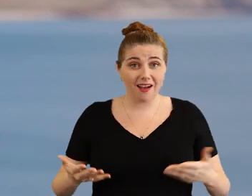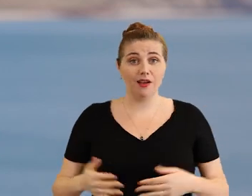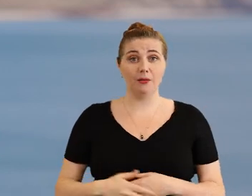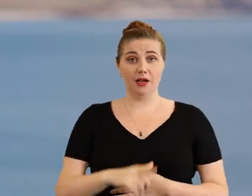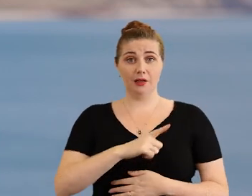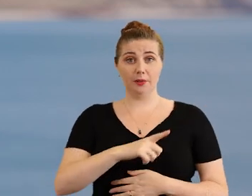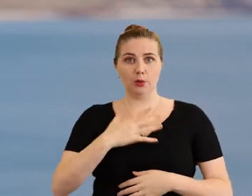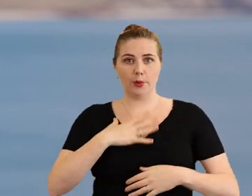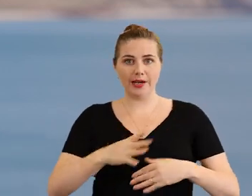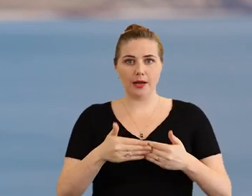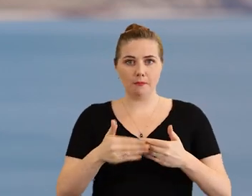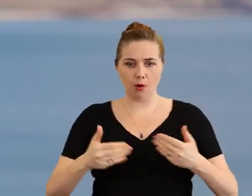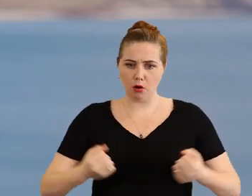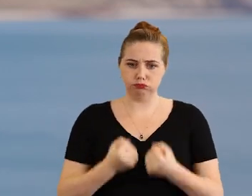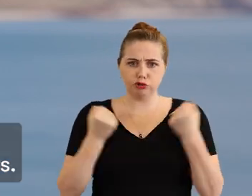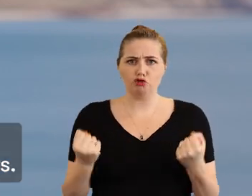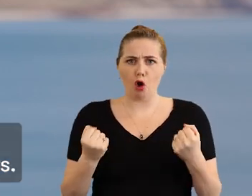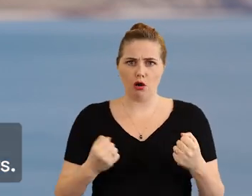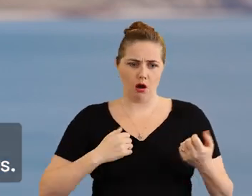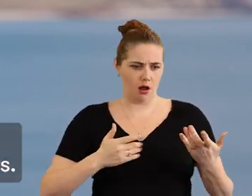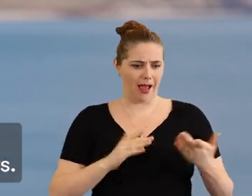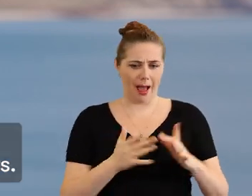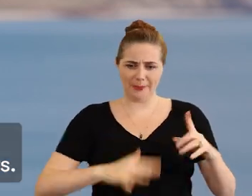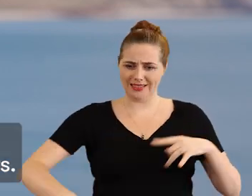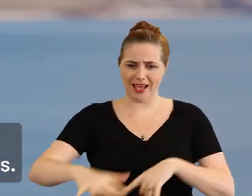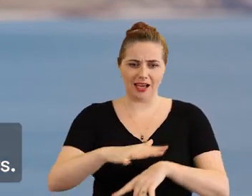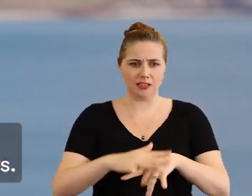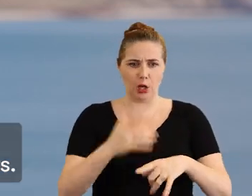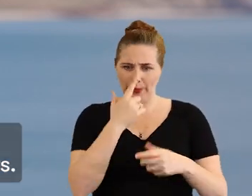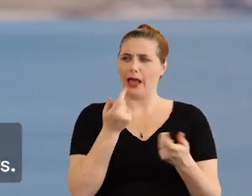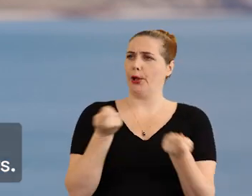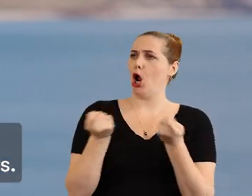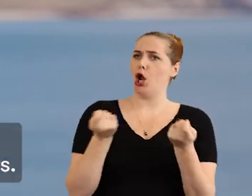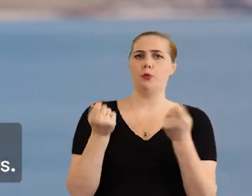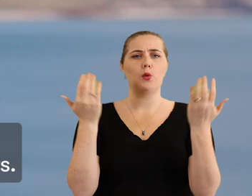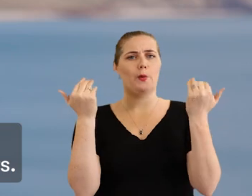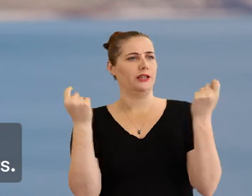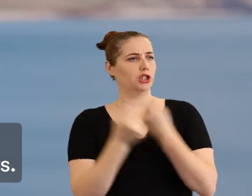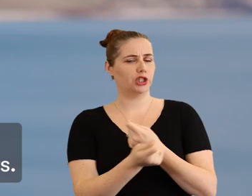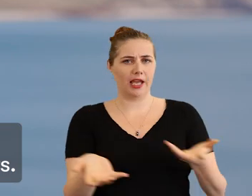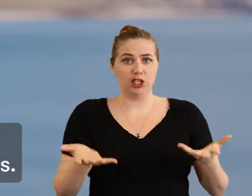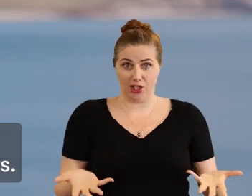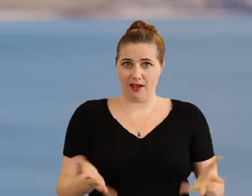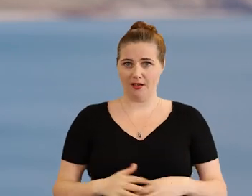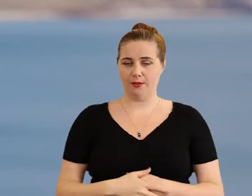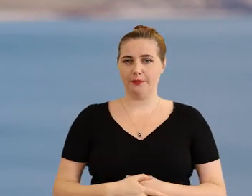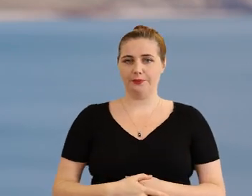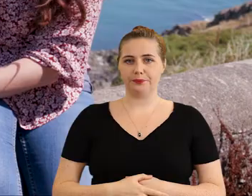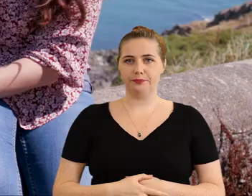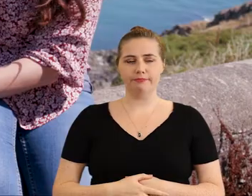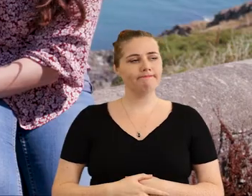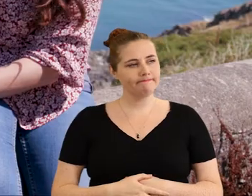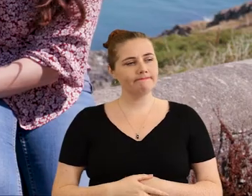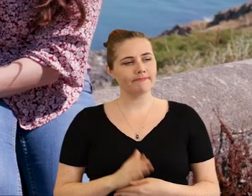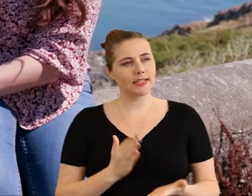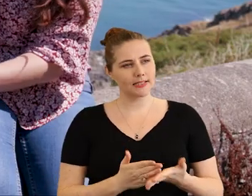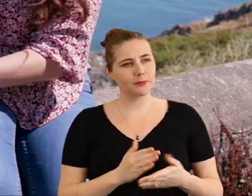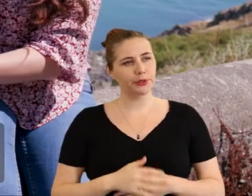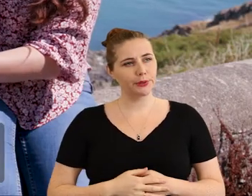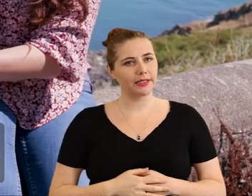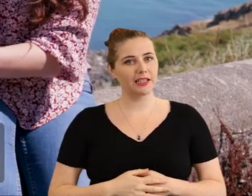that it happens now, because we need to create a more robust, resilient landscape that can cope with these extreme weathers.